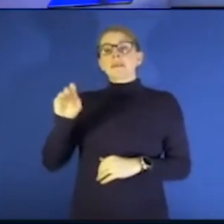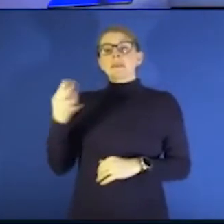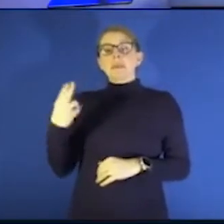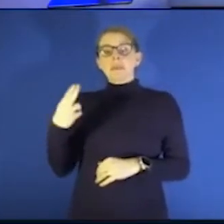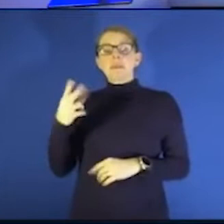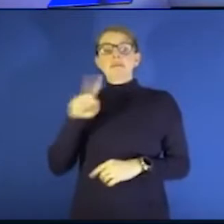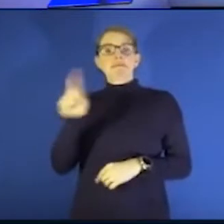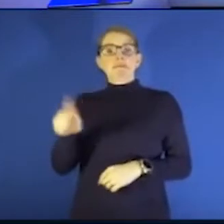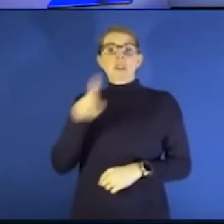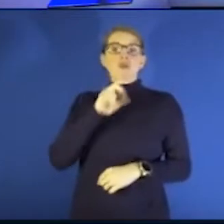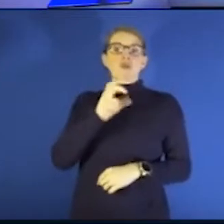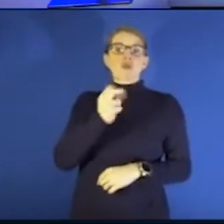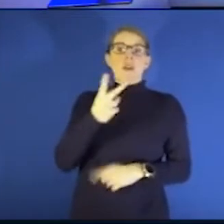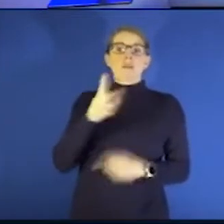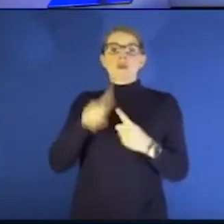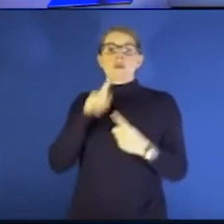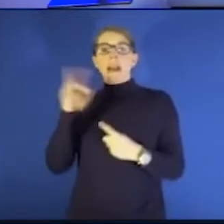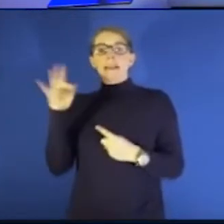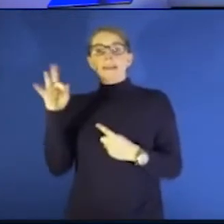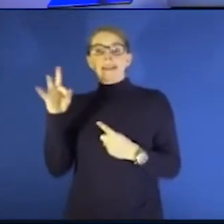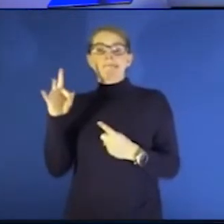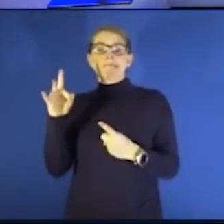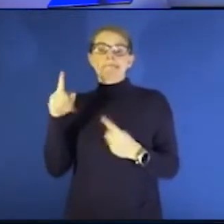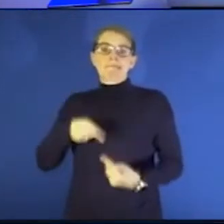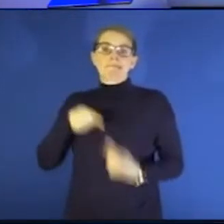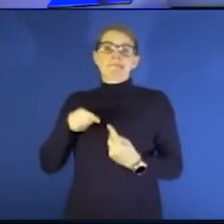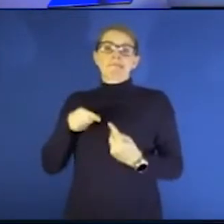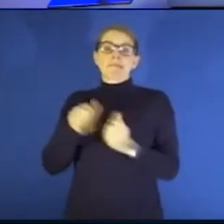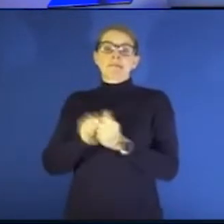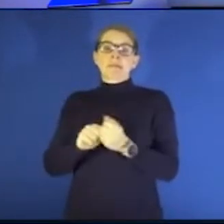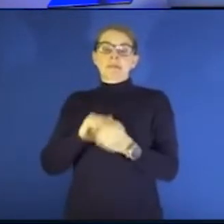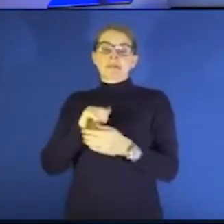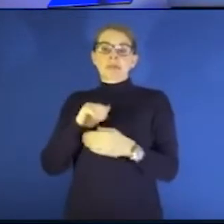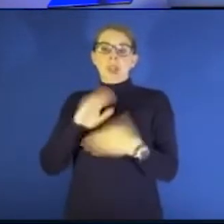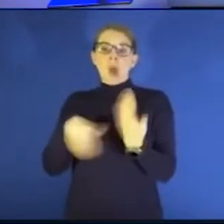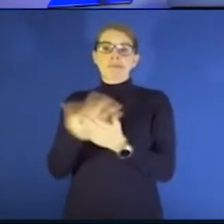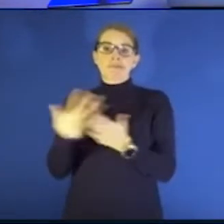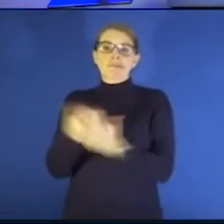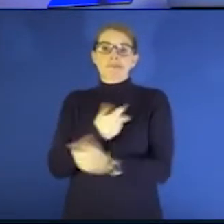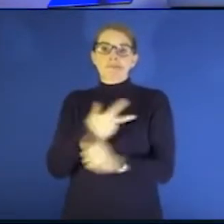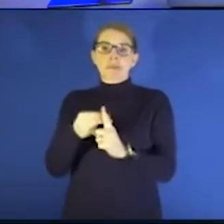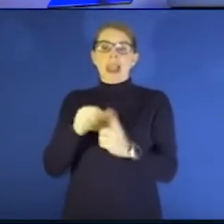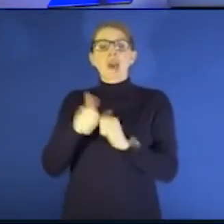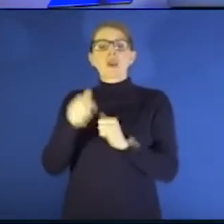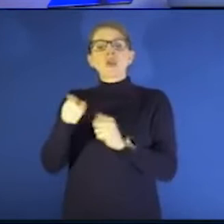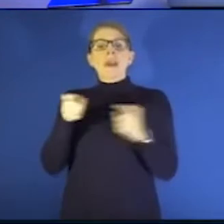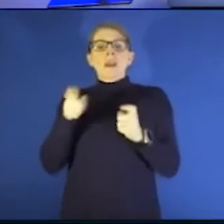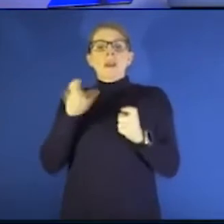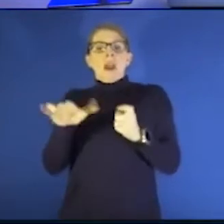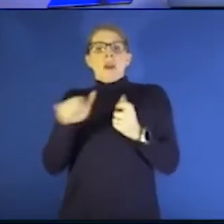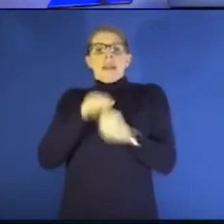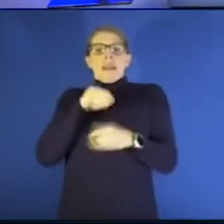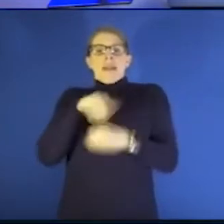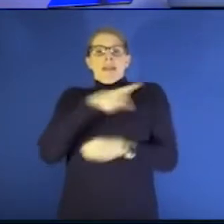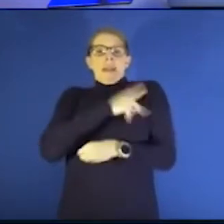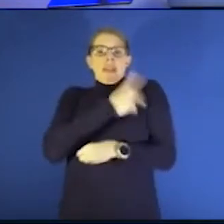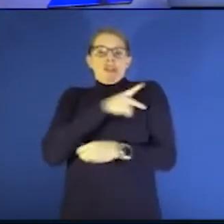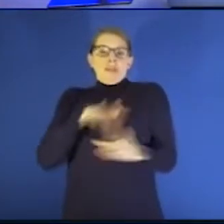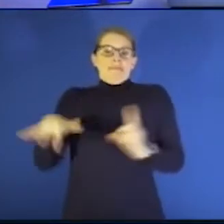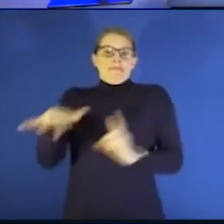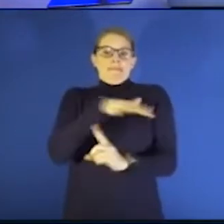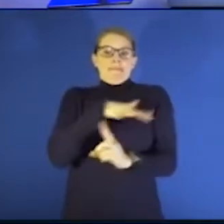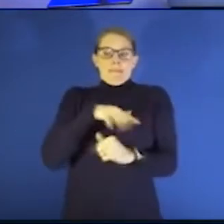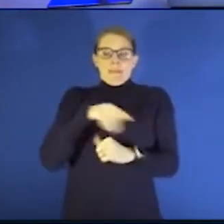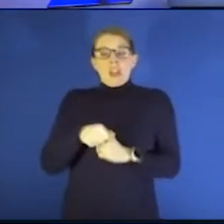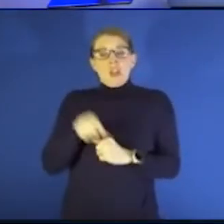18, vaccinated. How are you handling that in an inpatient setting? What are you seeing, and are you able to